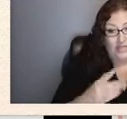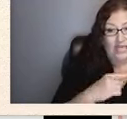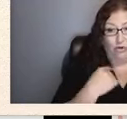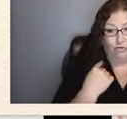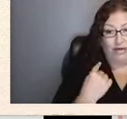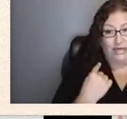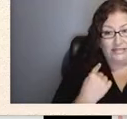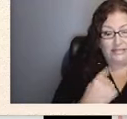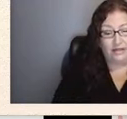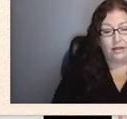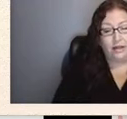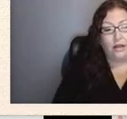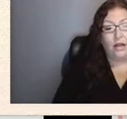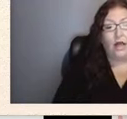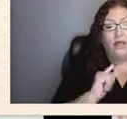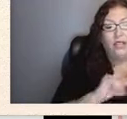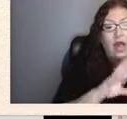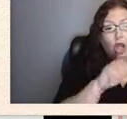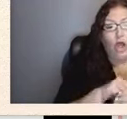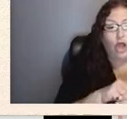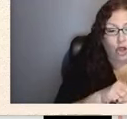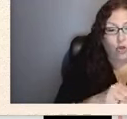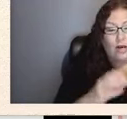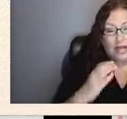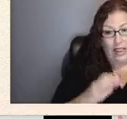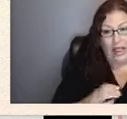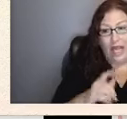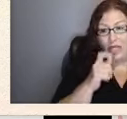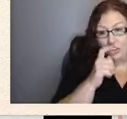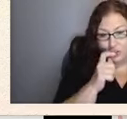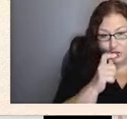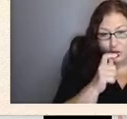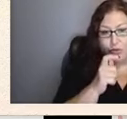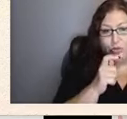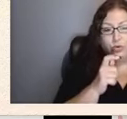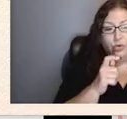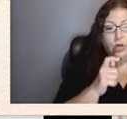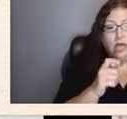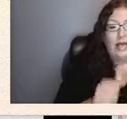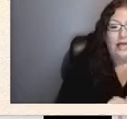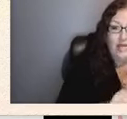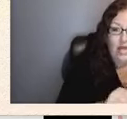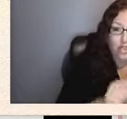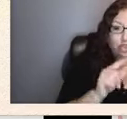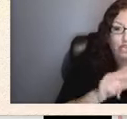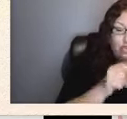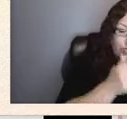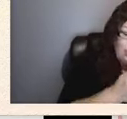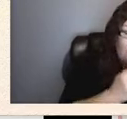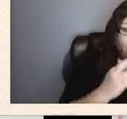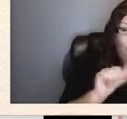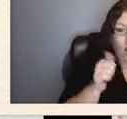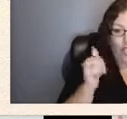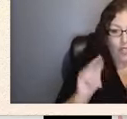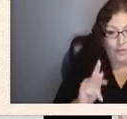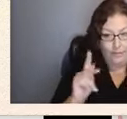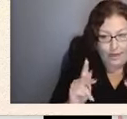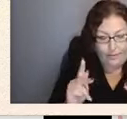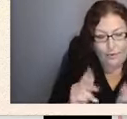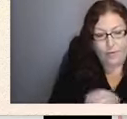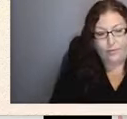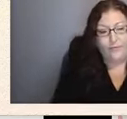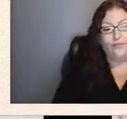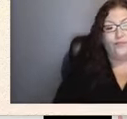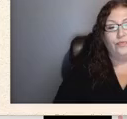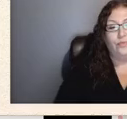These also include clients who are, or applicants, who are a danger to self or others. And